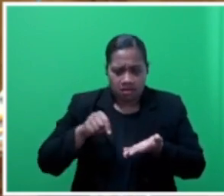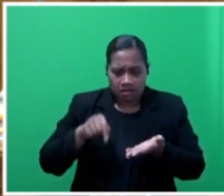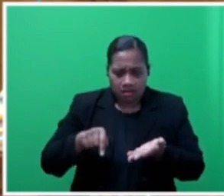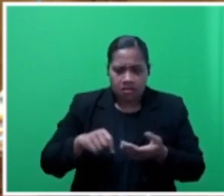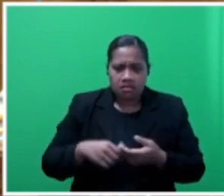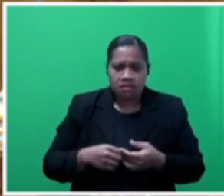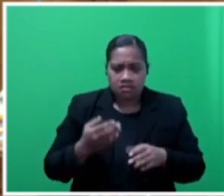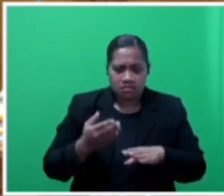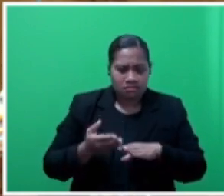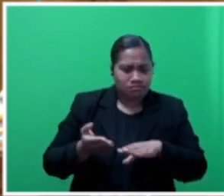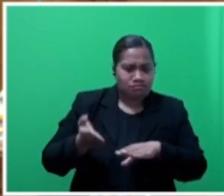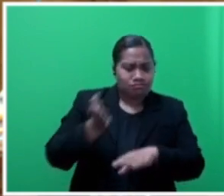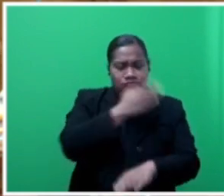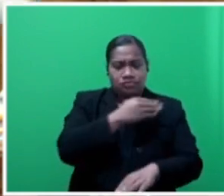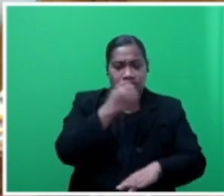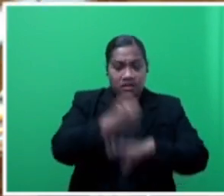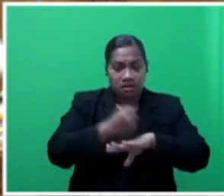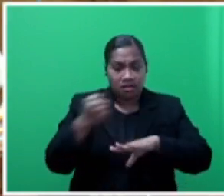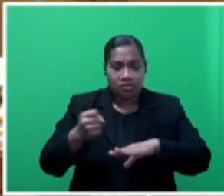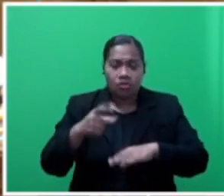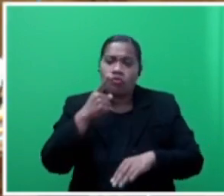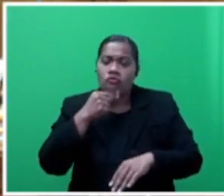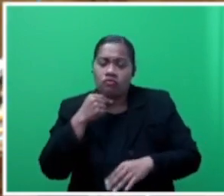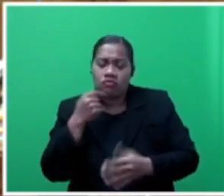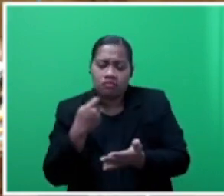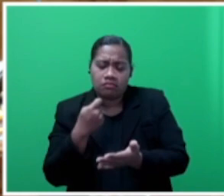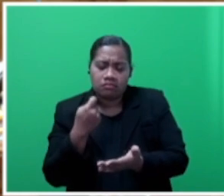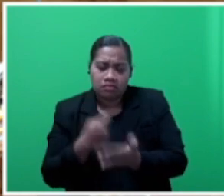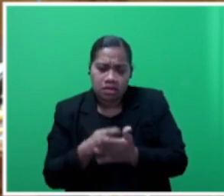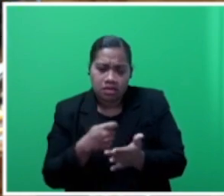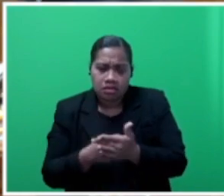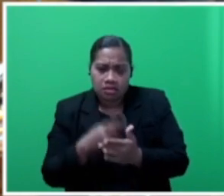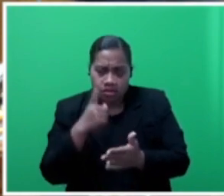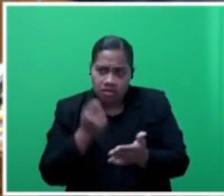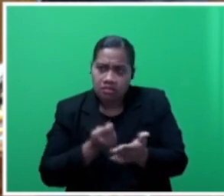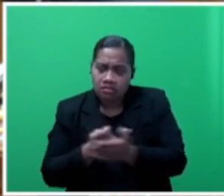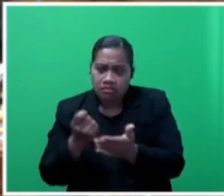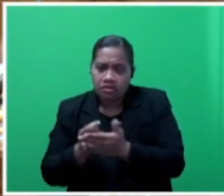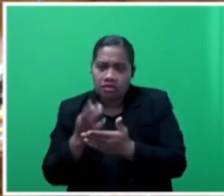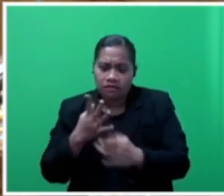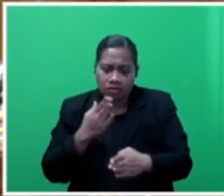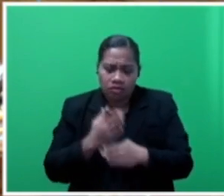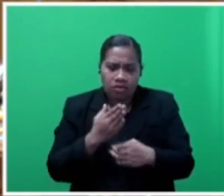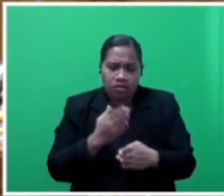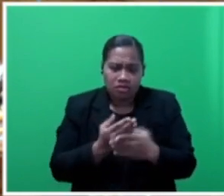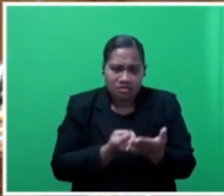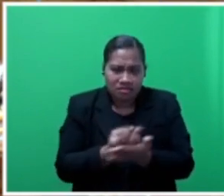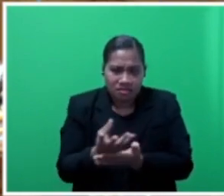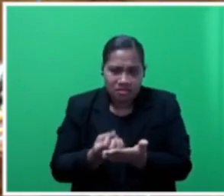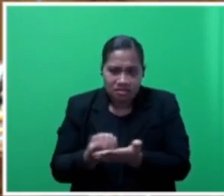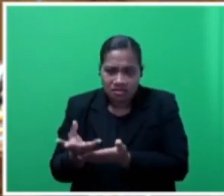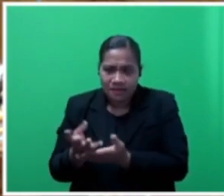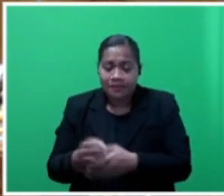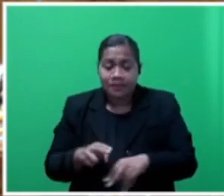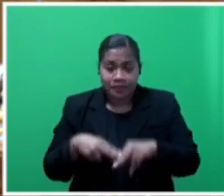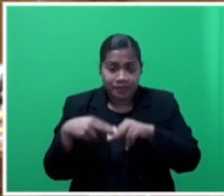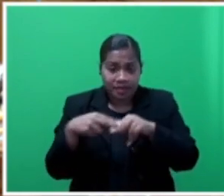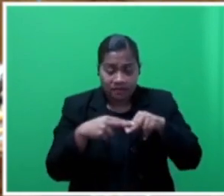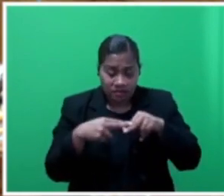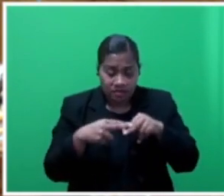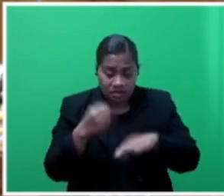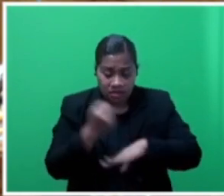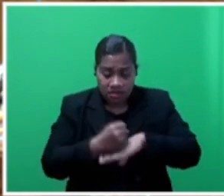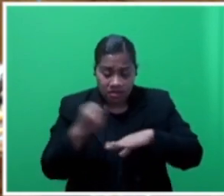Previously, government used to borrow money to pay for operating expenditure. However, Fiji government has focused its borrowing on capital